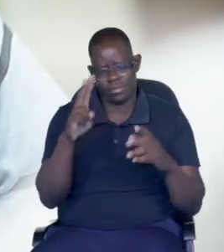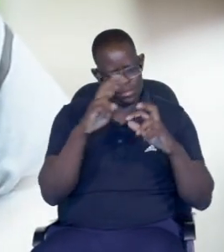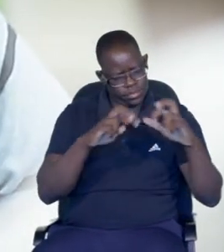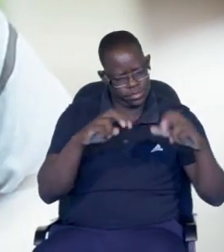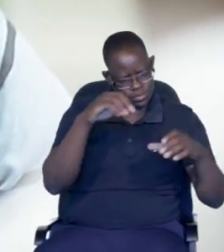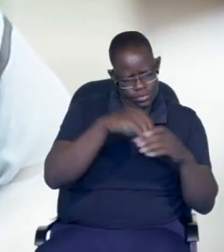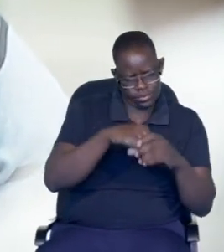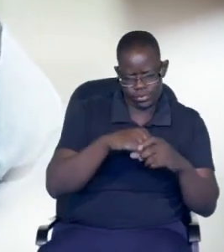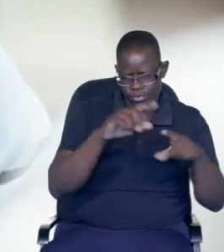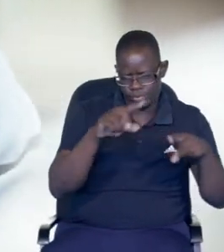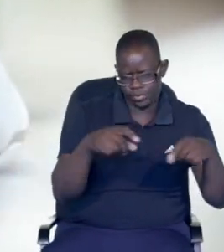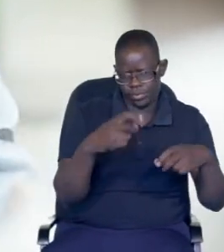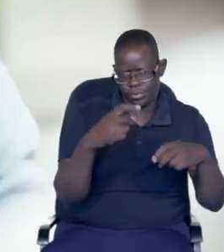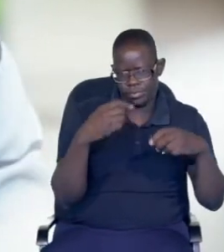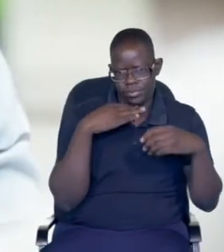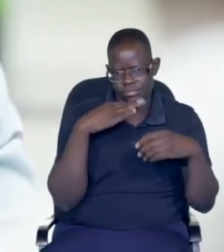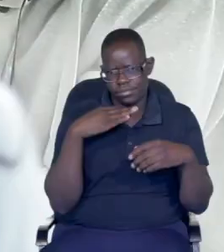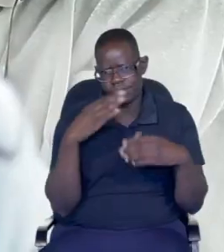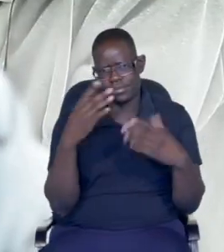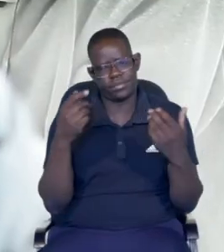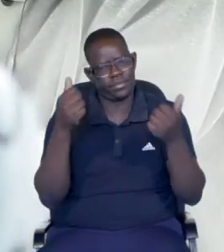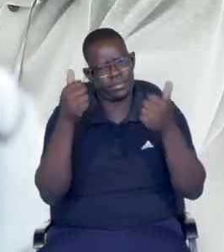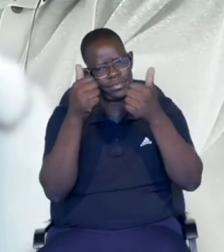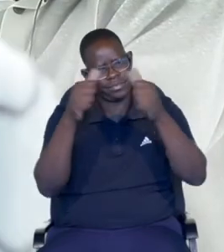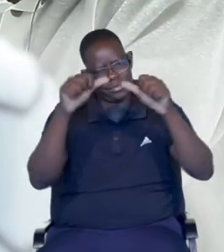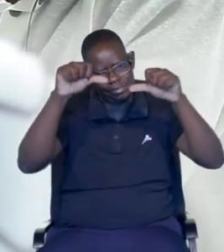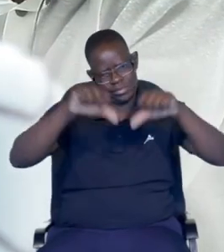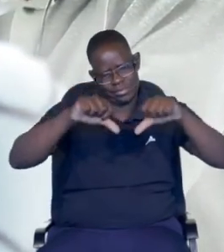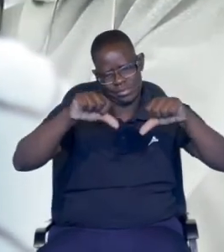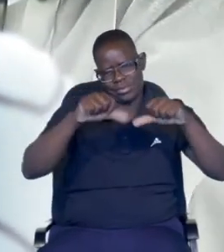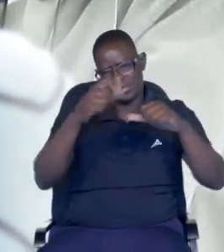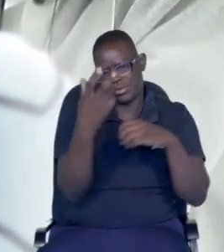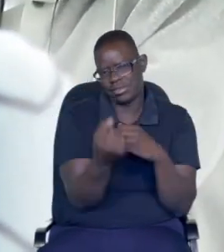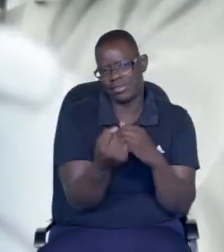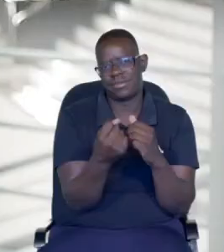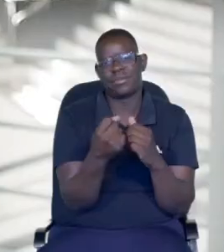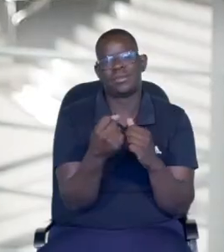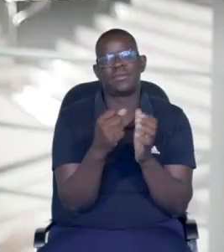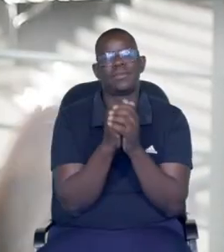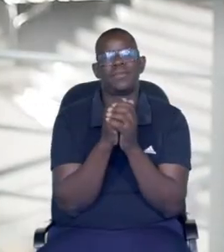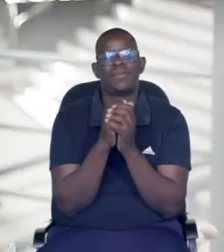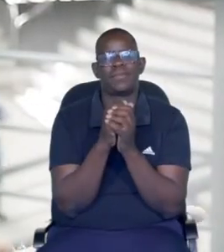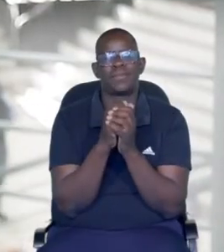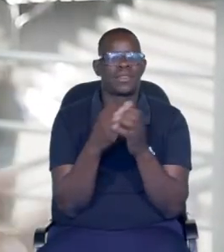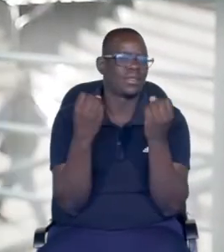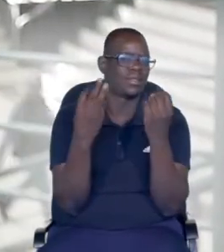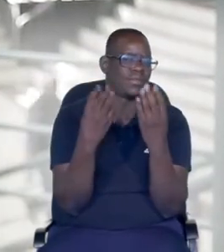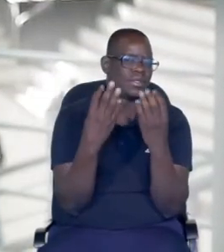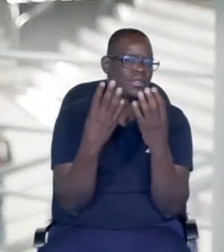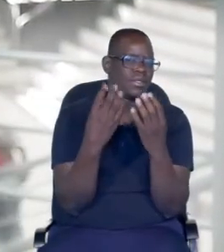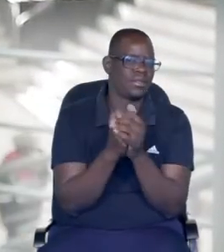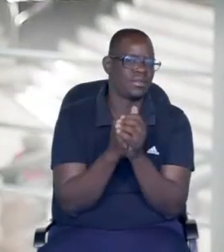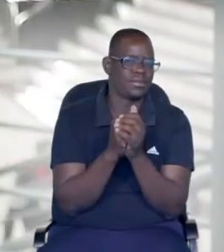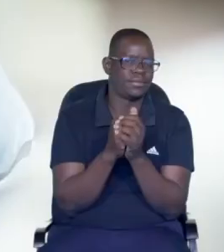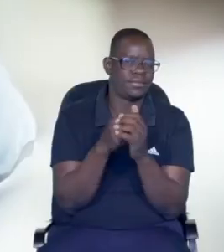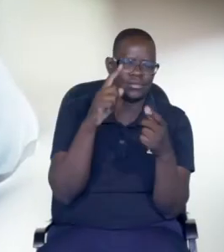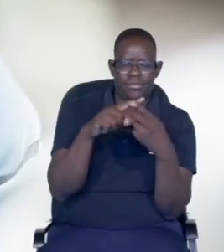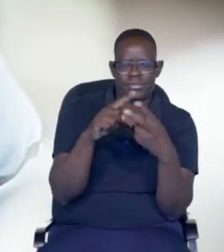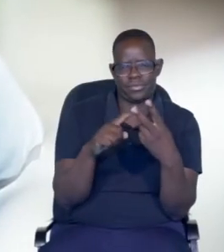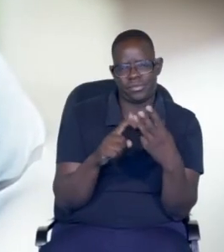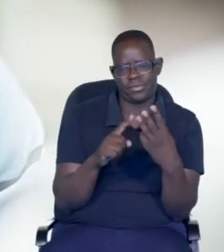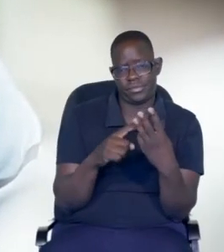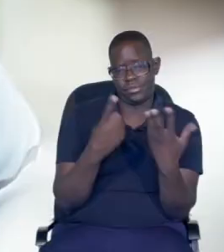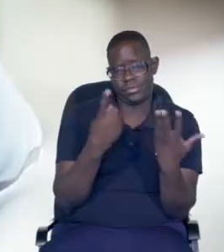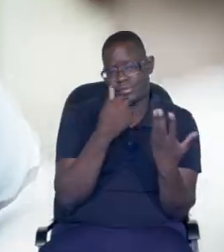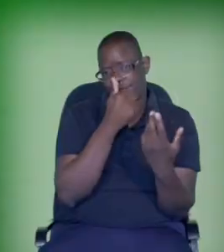affairs. There can't be any disadvantages to that, seriously. Yeah, not many, but there are areas with some disadvantages for a